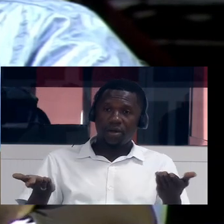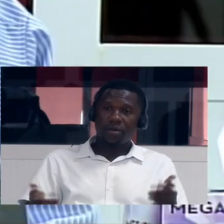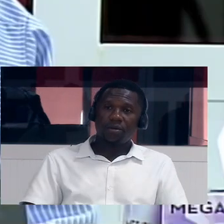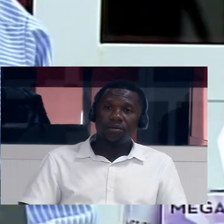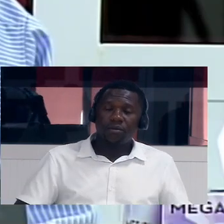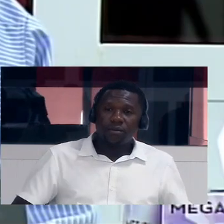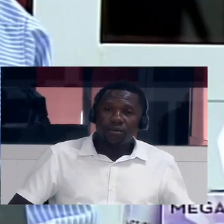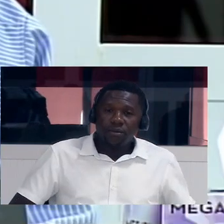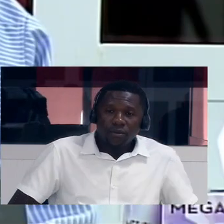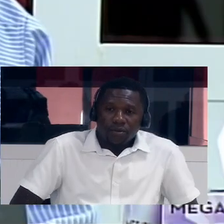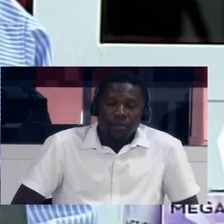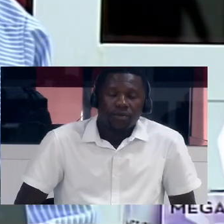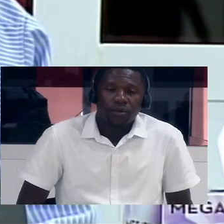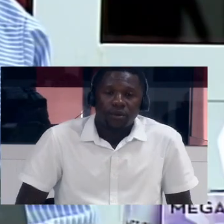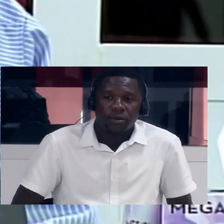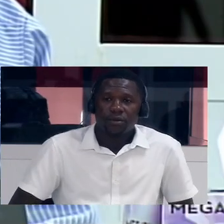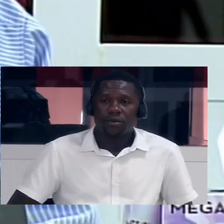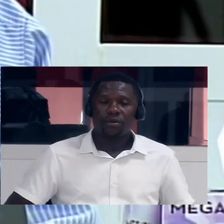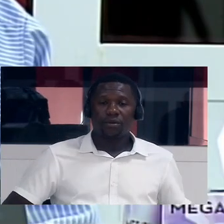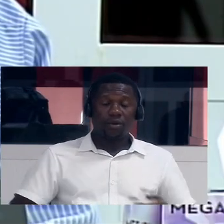And that would have been a very serious break in communication.